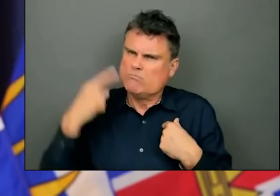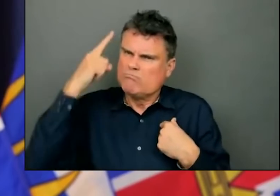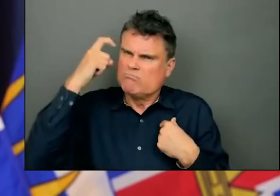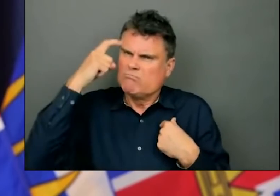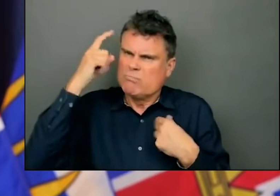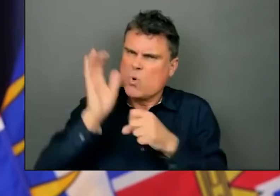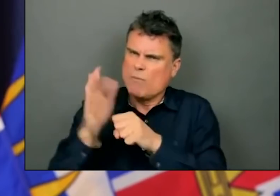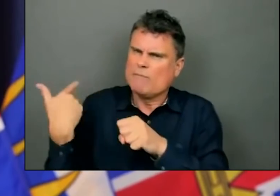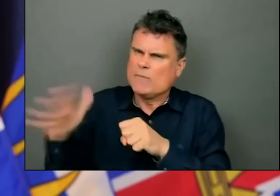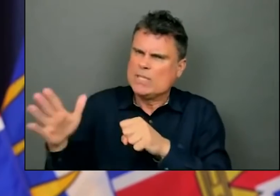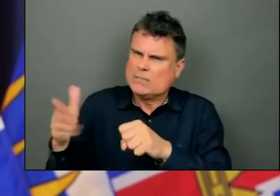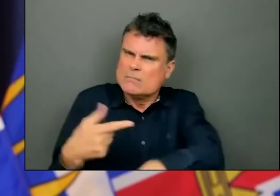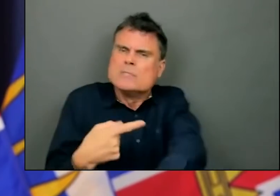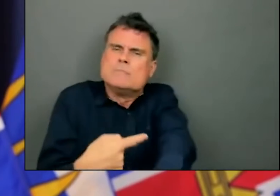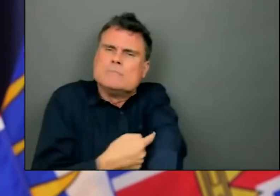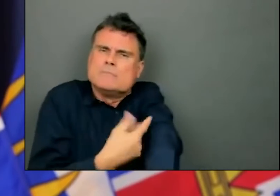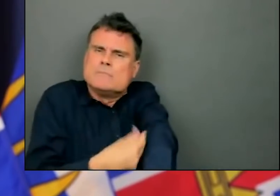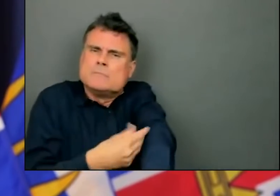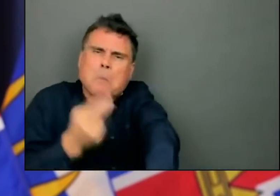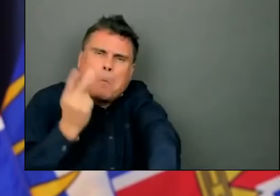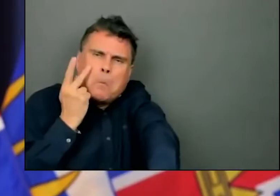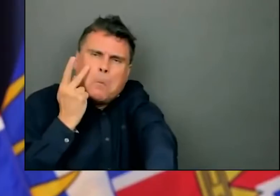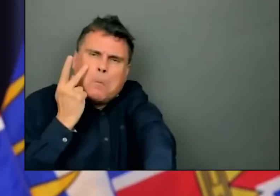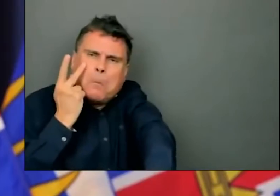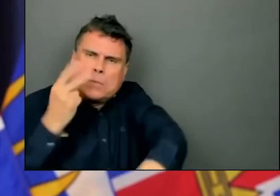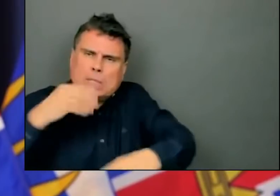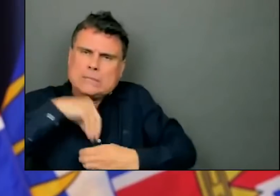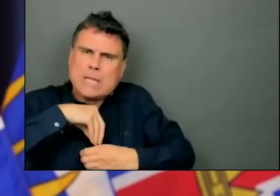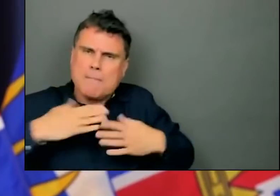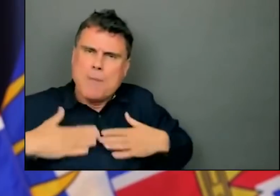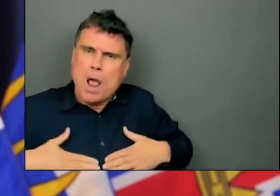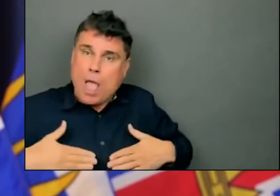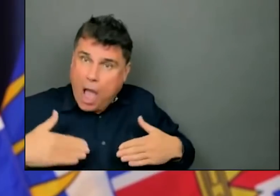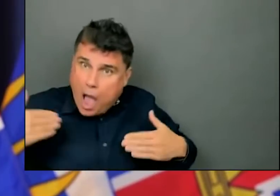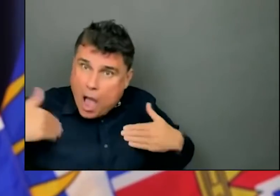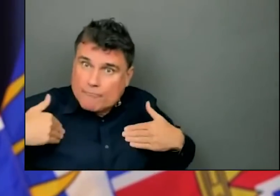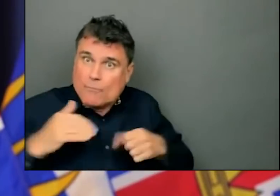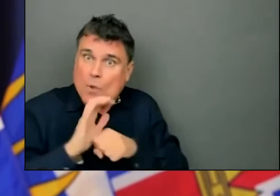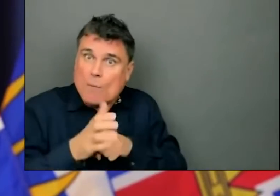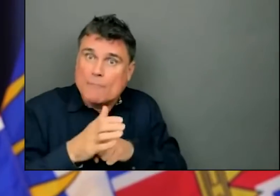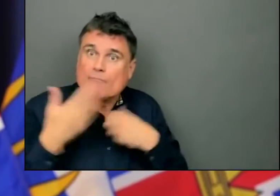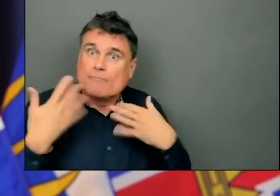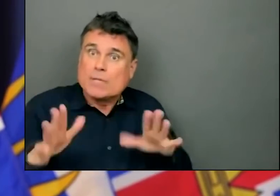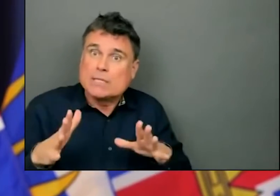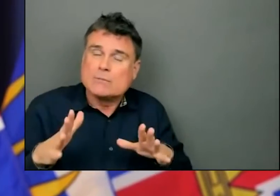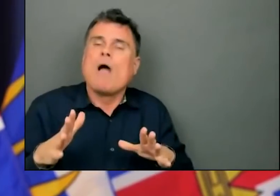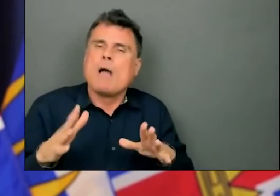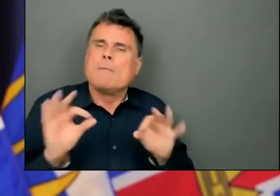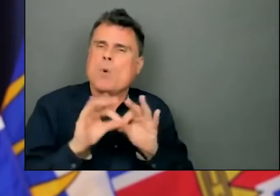the signs and symptoms are assessed. Your physicians and nurse practitioners can get